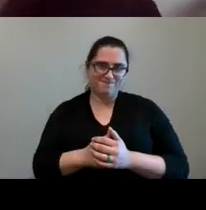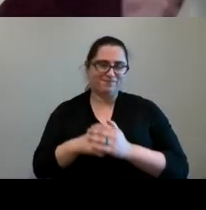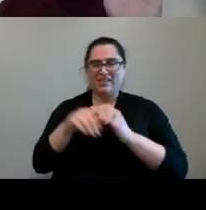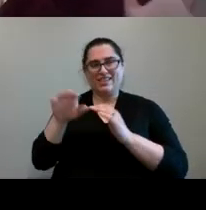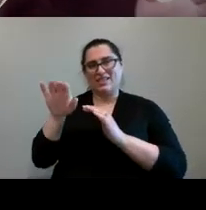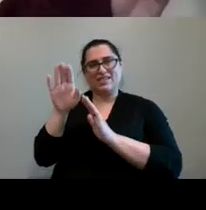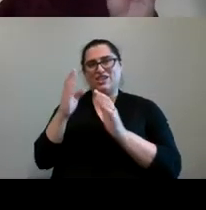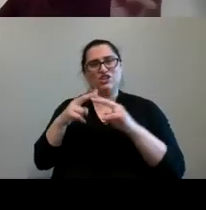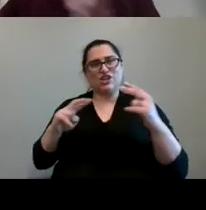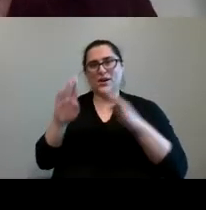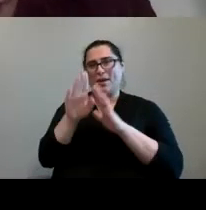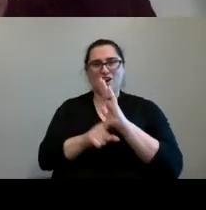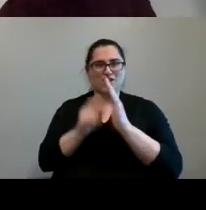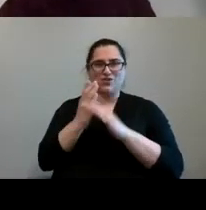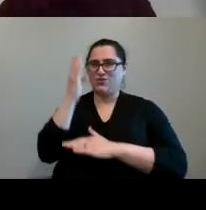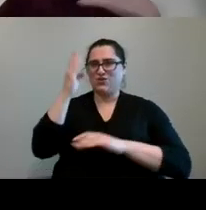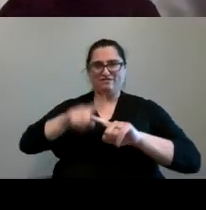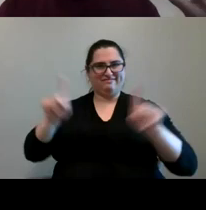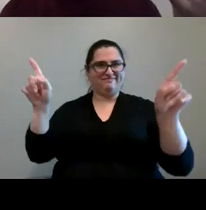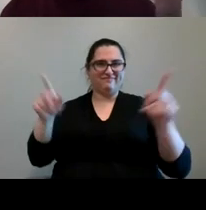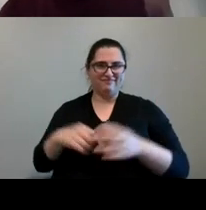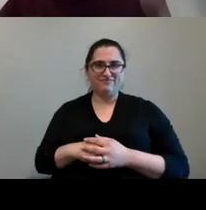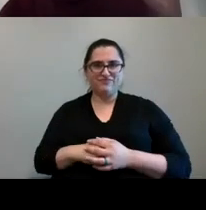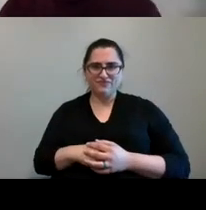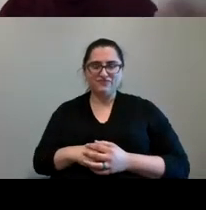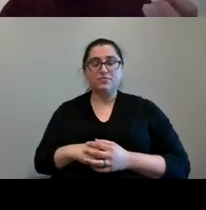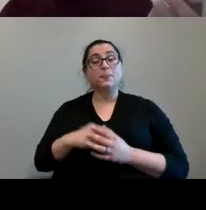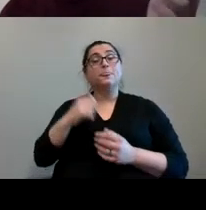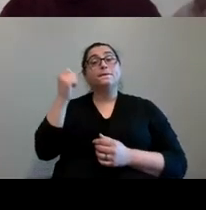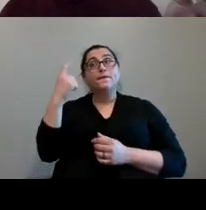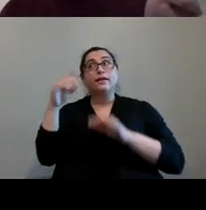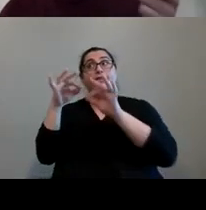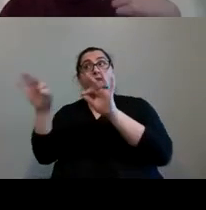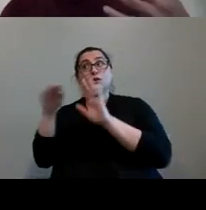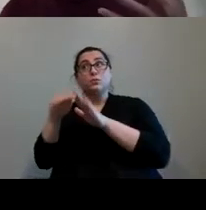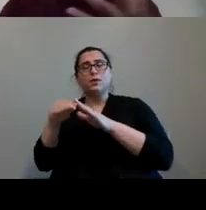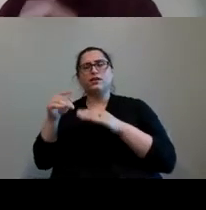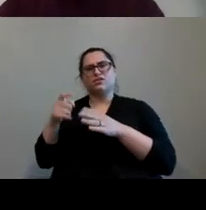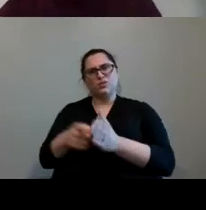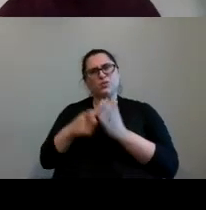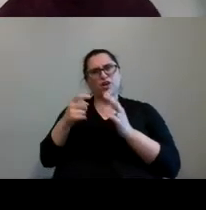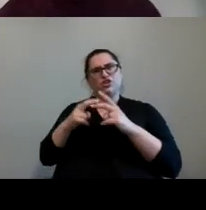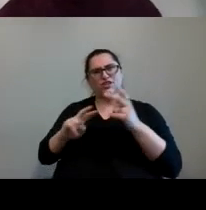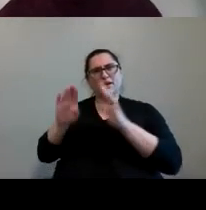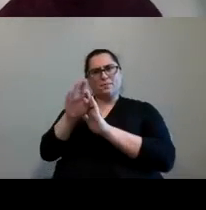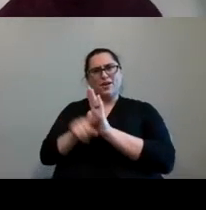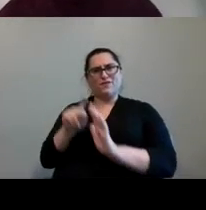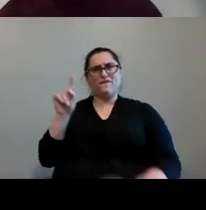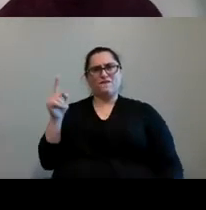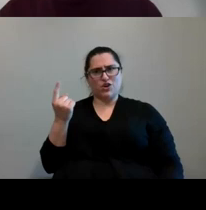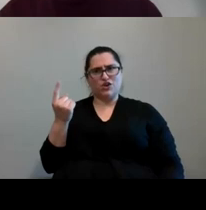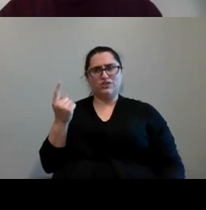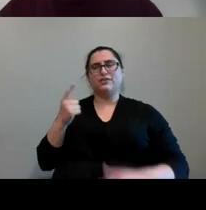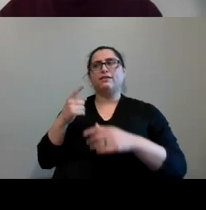I think the language models are doing something different because they require the genetic background to begin with, and then they predict